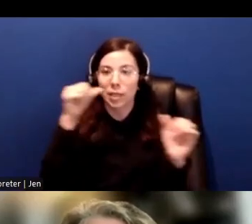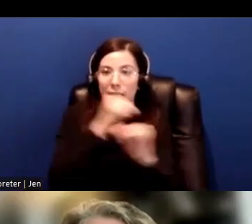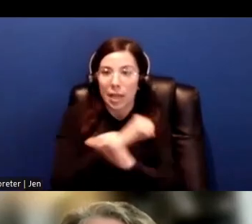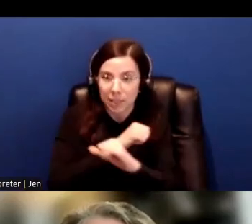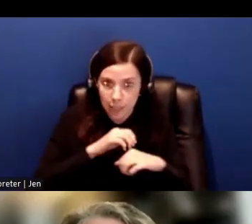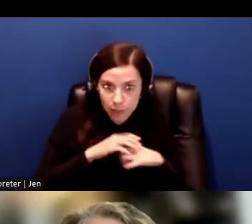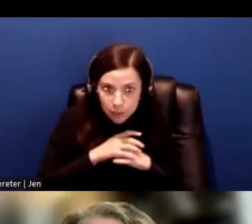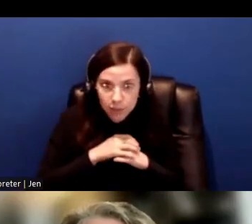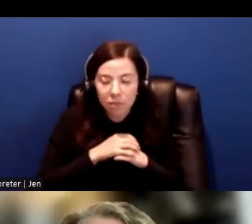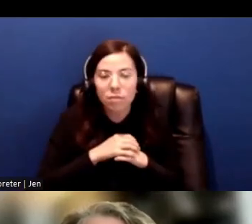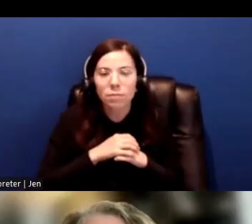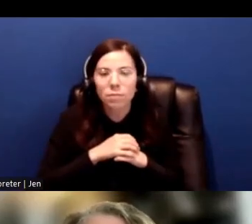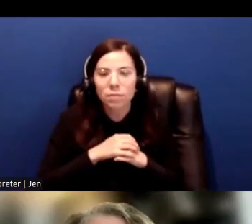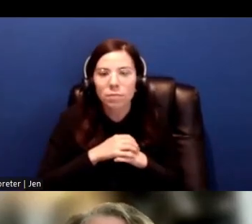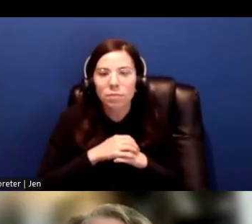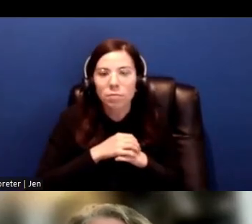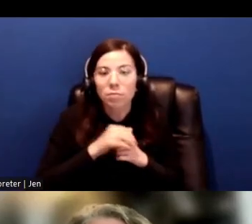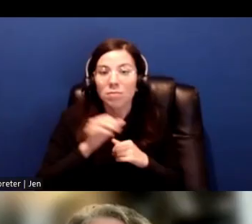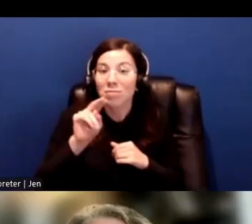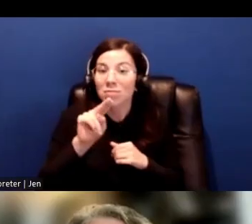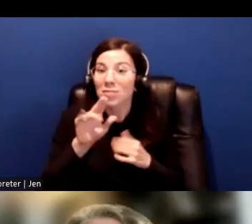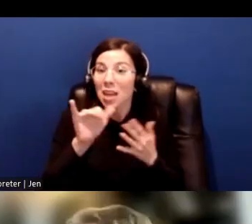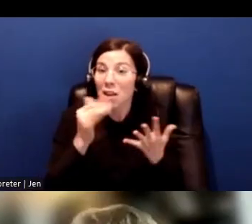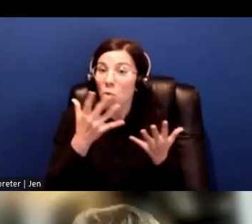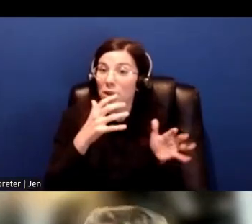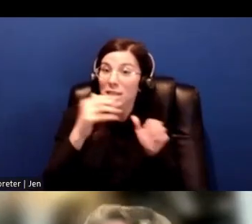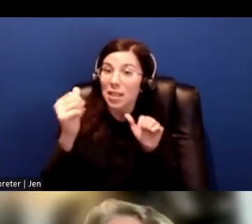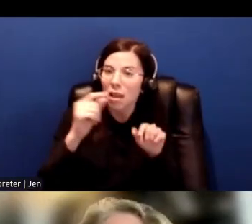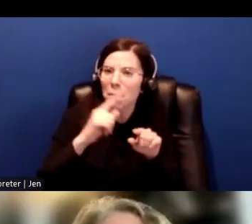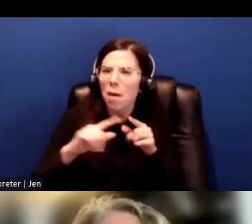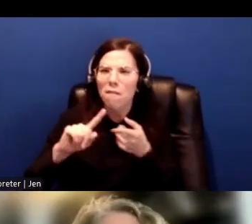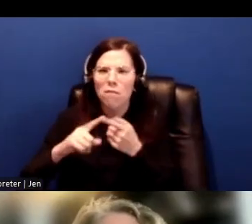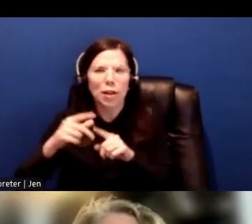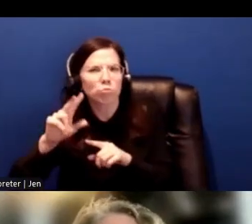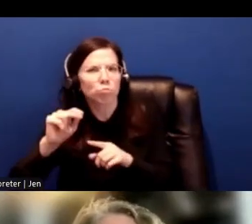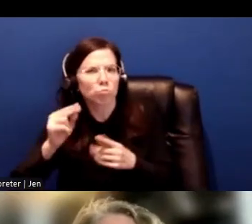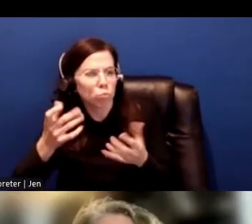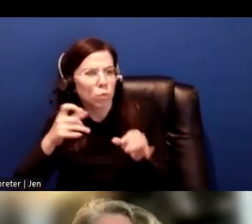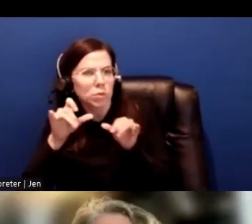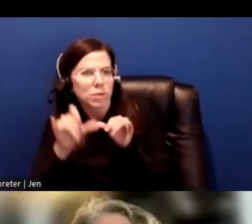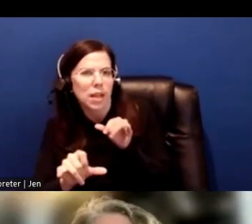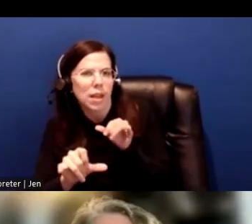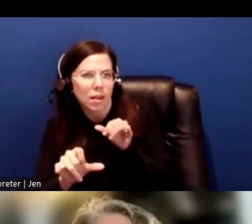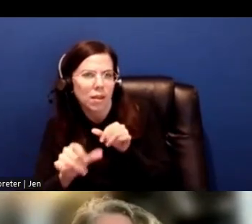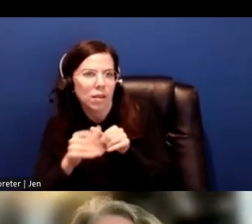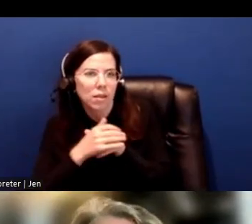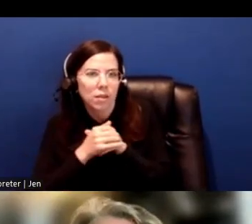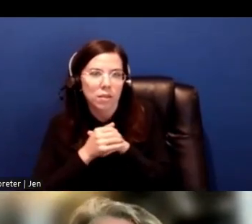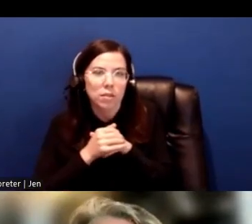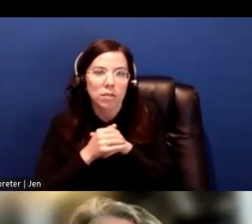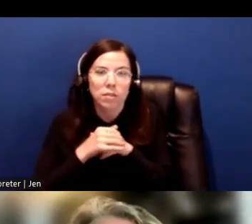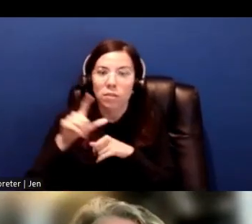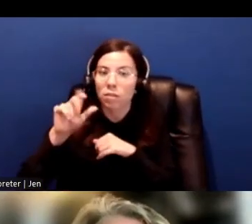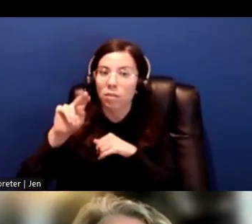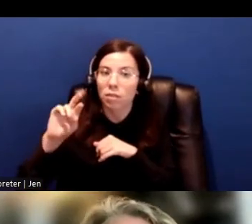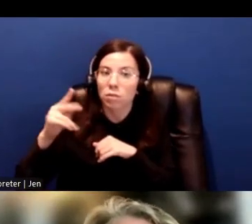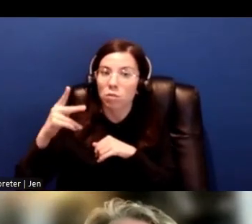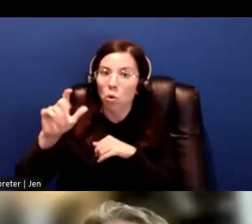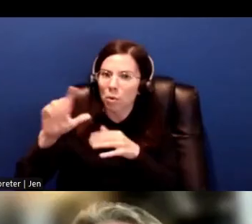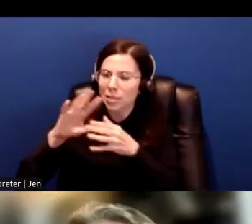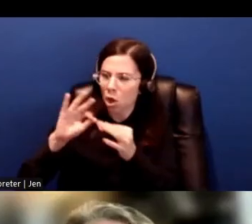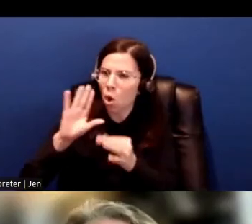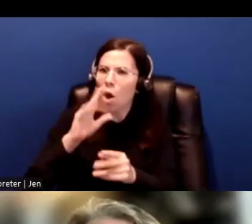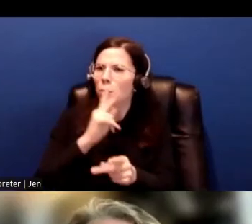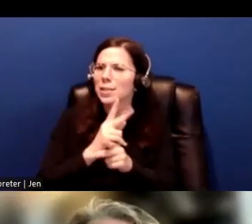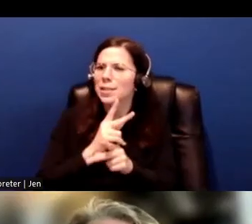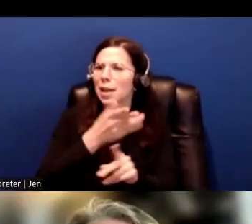intoxicated. Sandy wanted to leave, but her friends wanted to stay. The Lance Corporal said he would take care